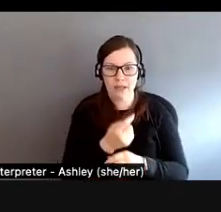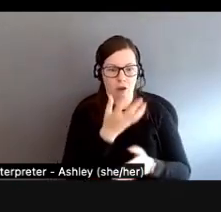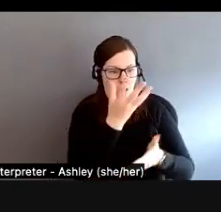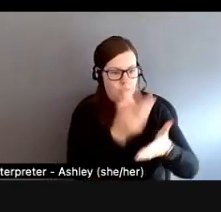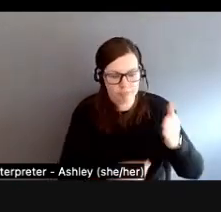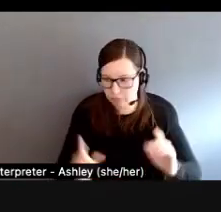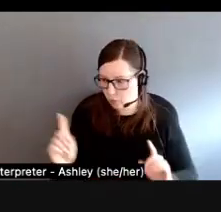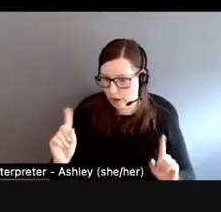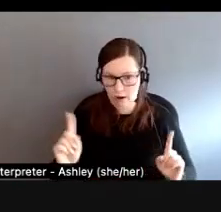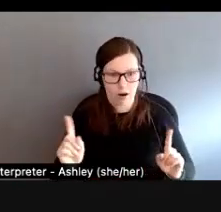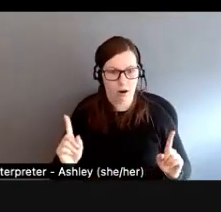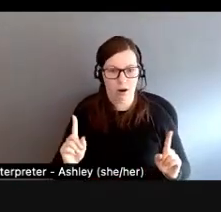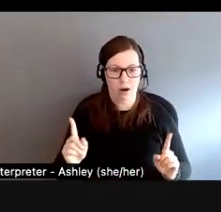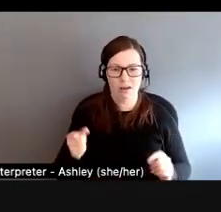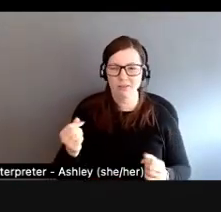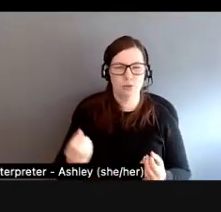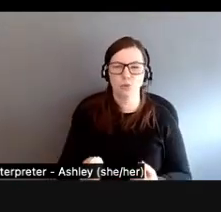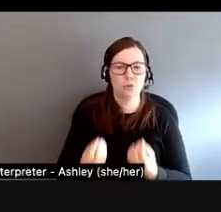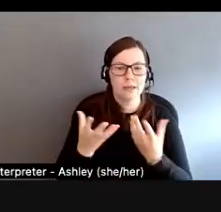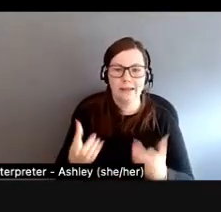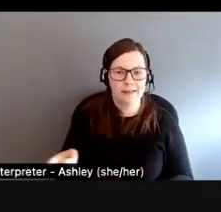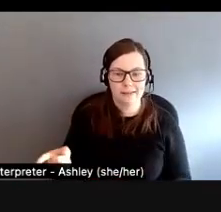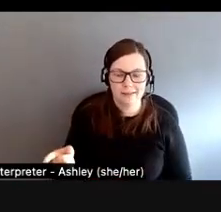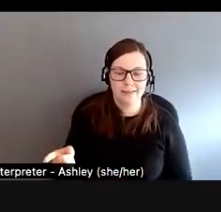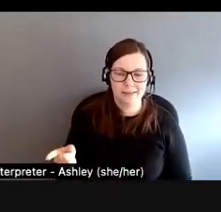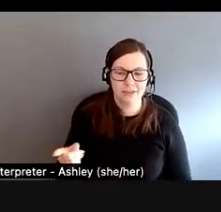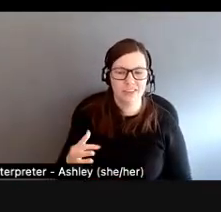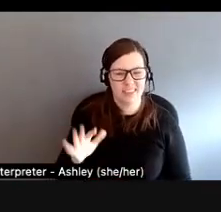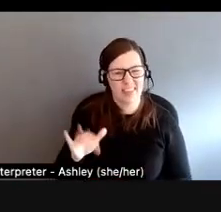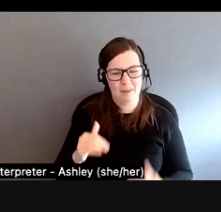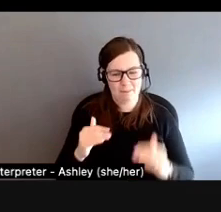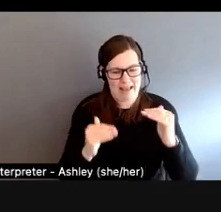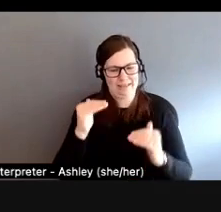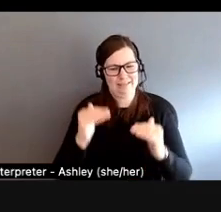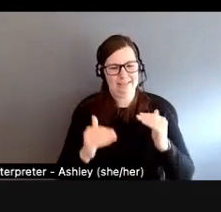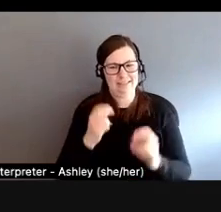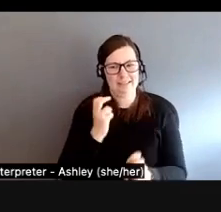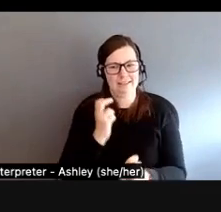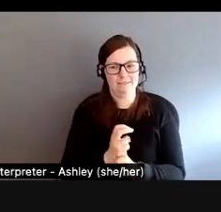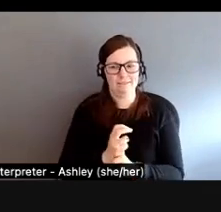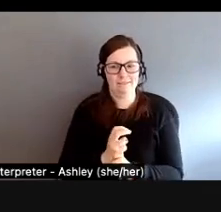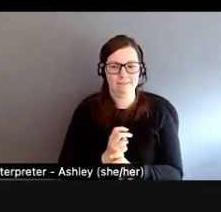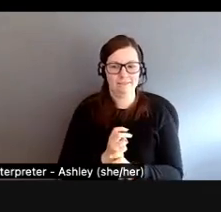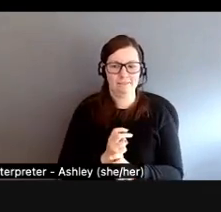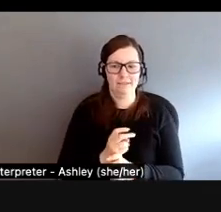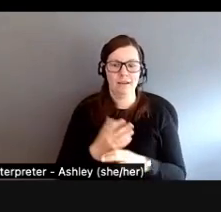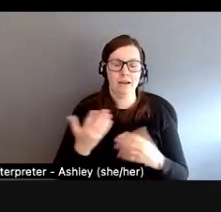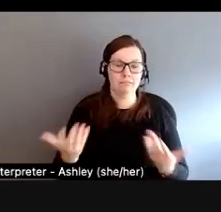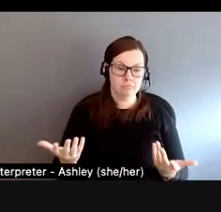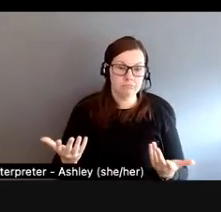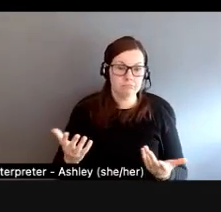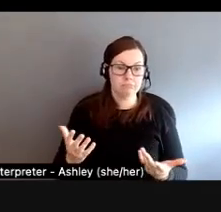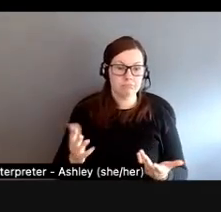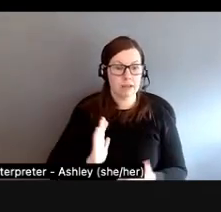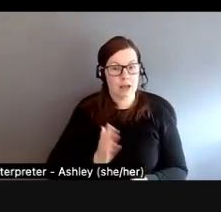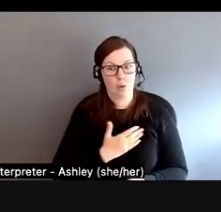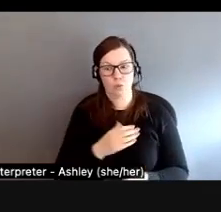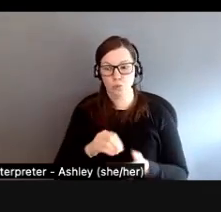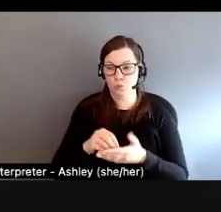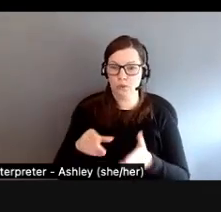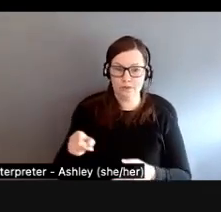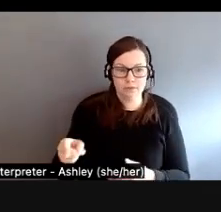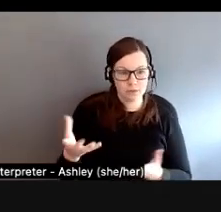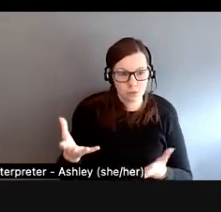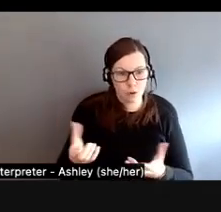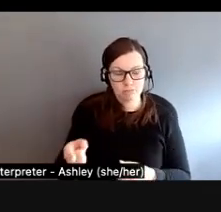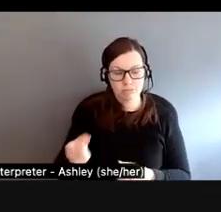also our learners would be able to read it and understand, etc., because we wanted to make it accessible